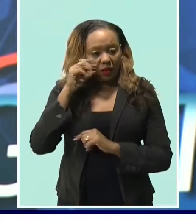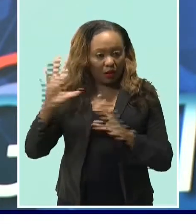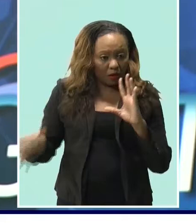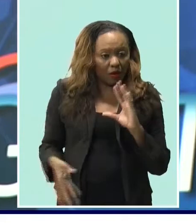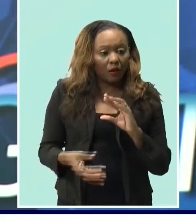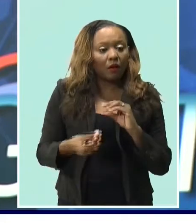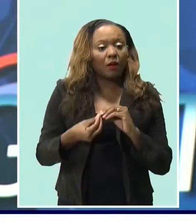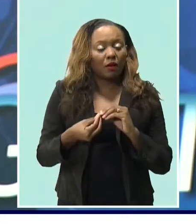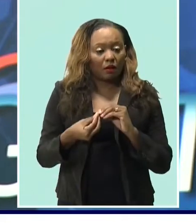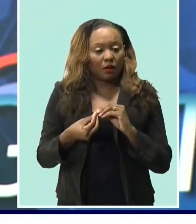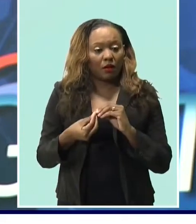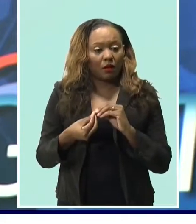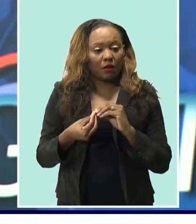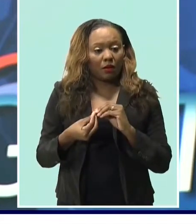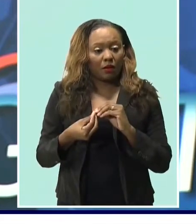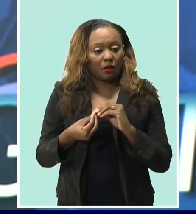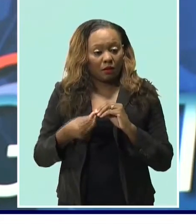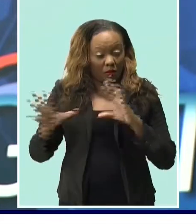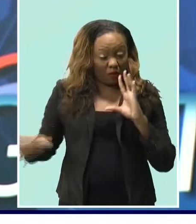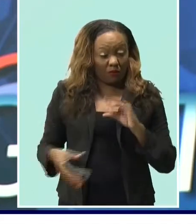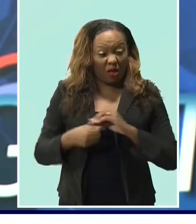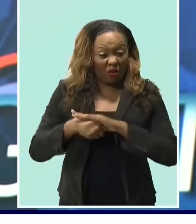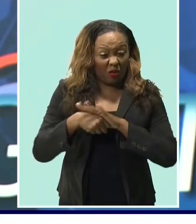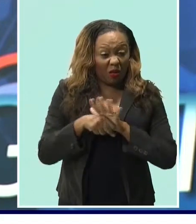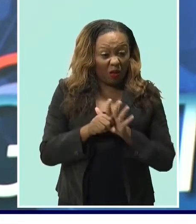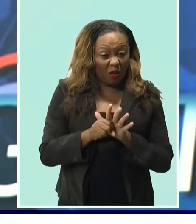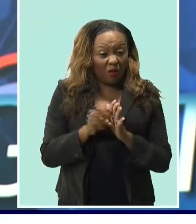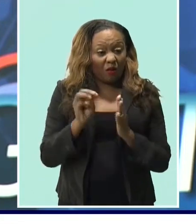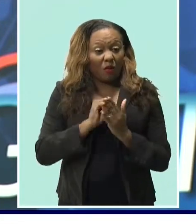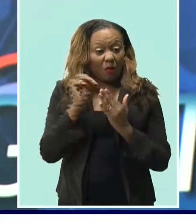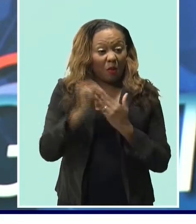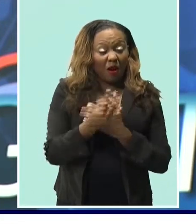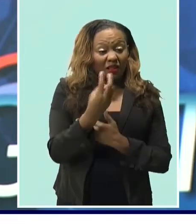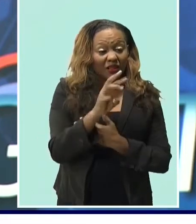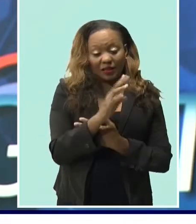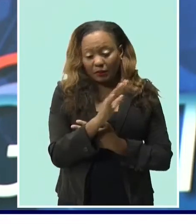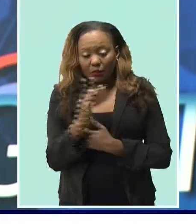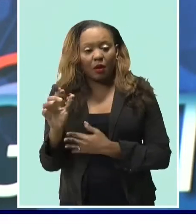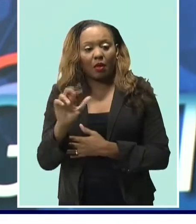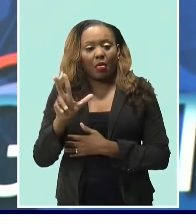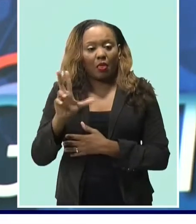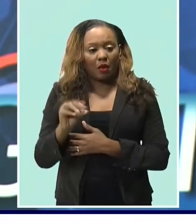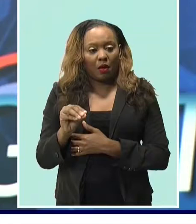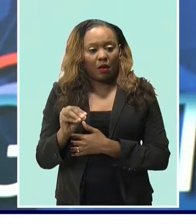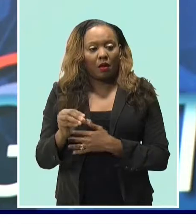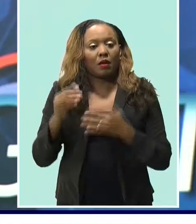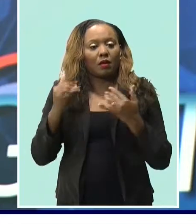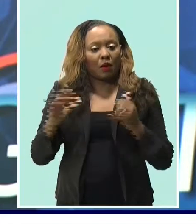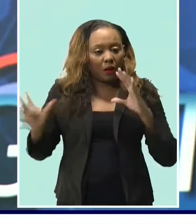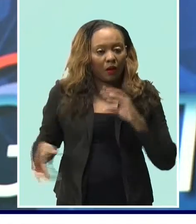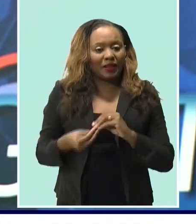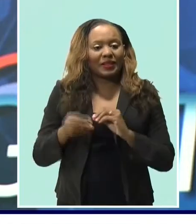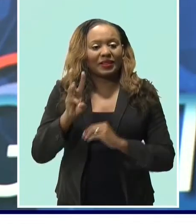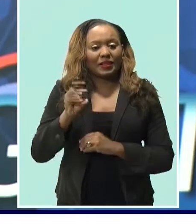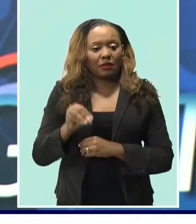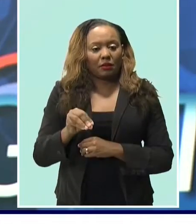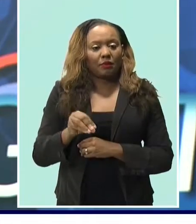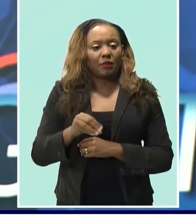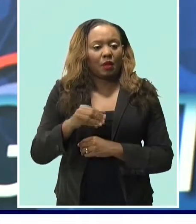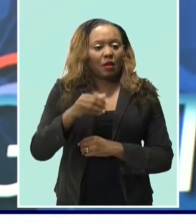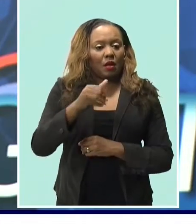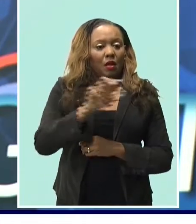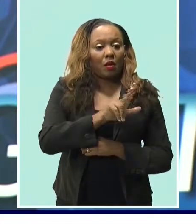bringing the total number who tested positive for the viral illness since March 16th to 60, 31 females